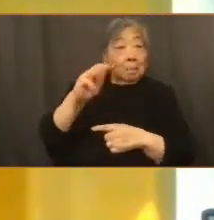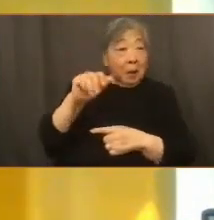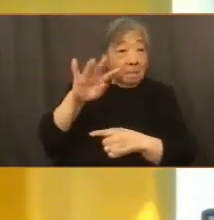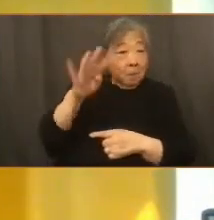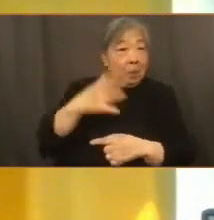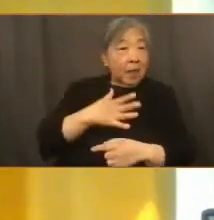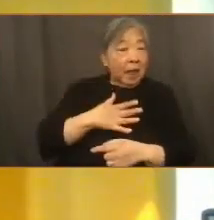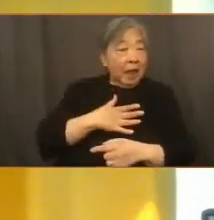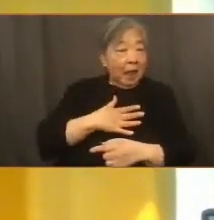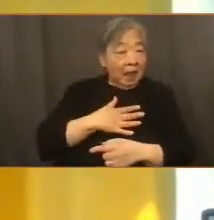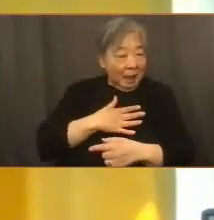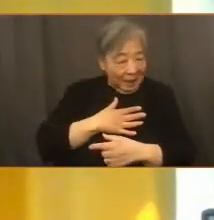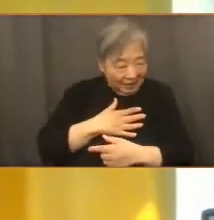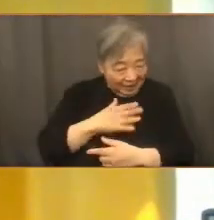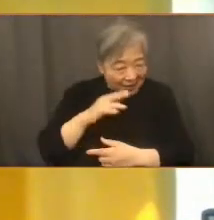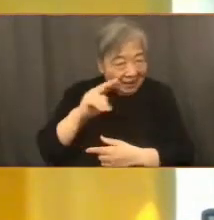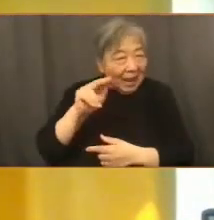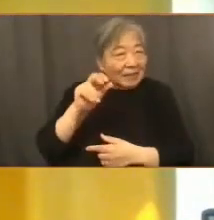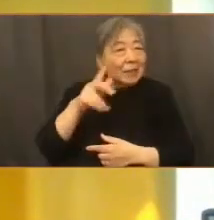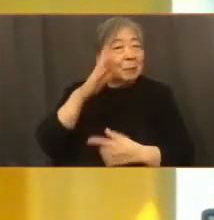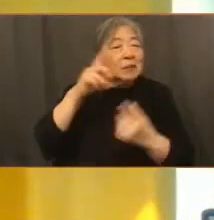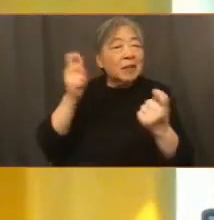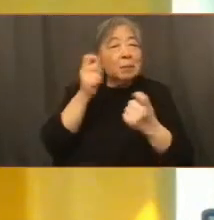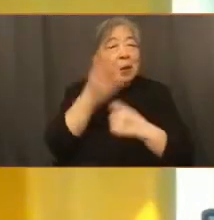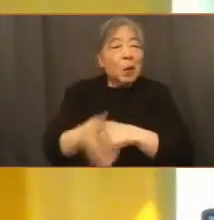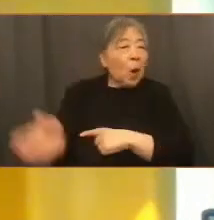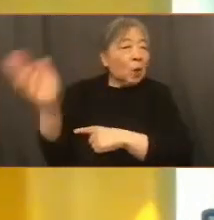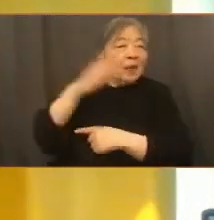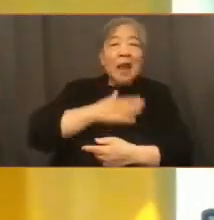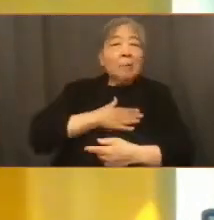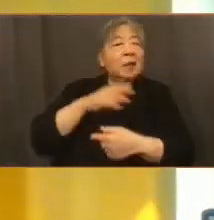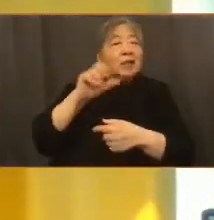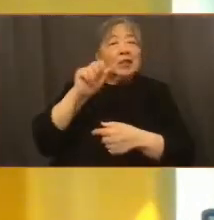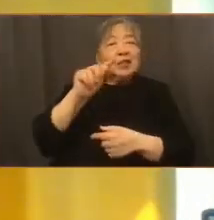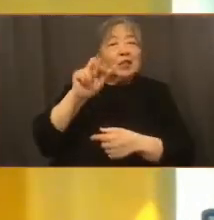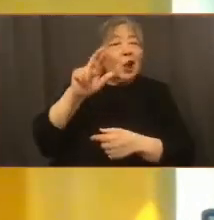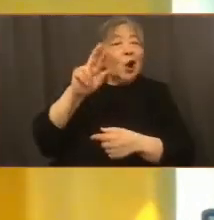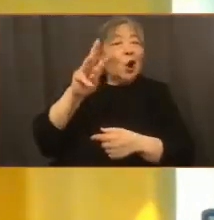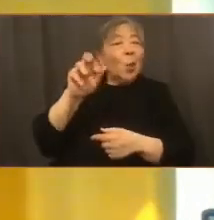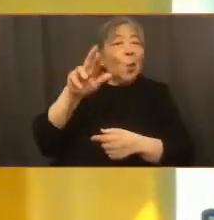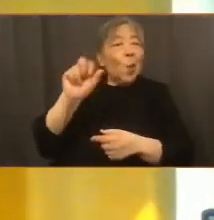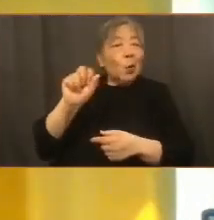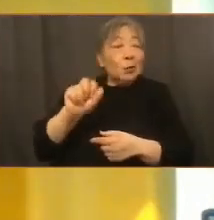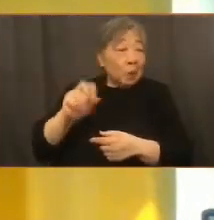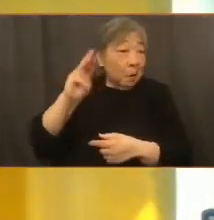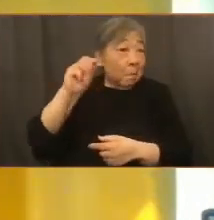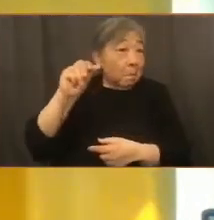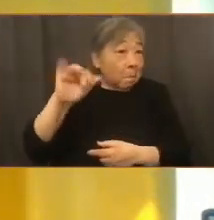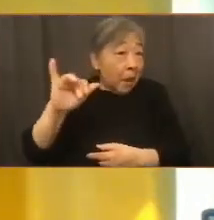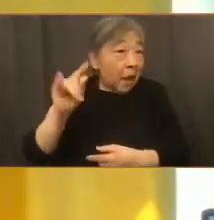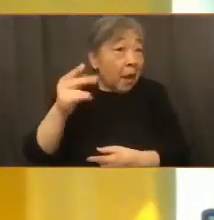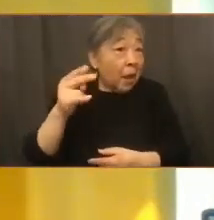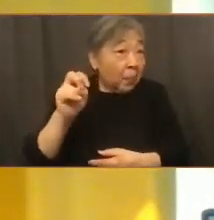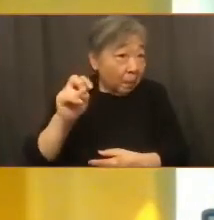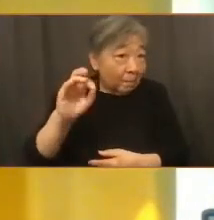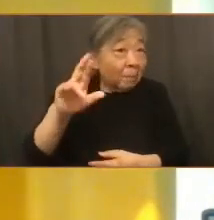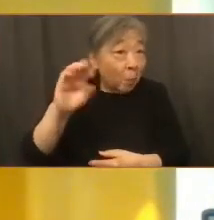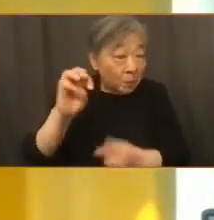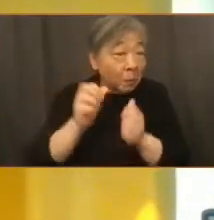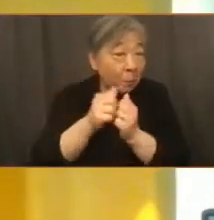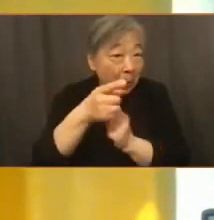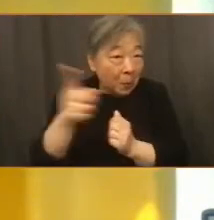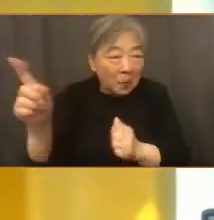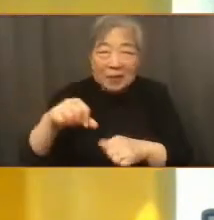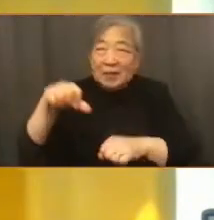will be celebrating throughout the day on social media, so stay tuned for some fun surprises. Science fiction encourages all of us at NASA